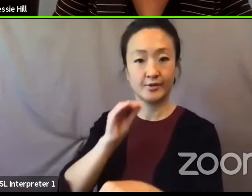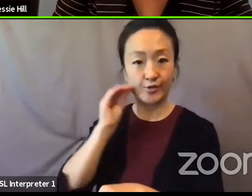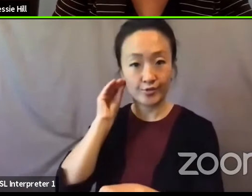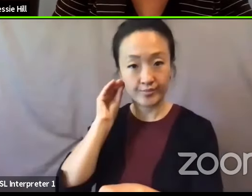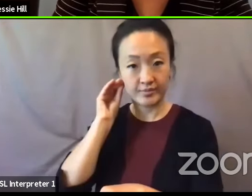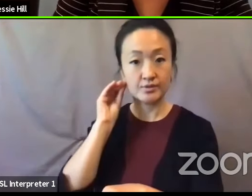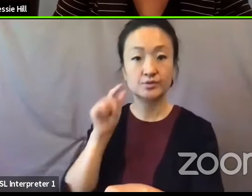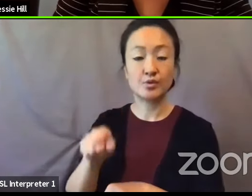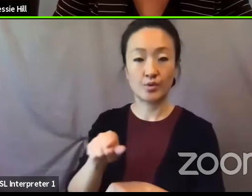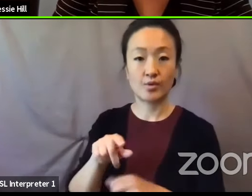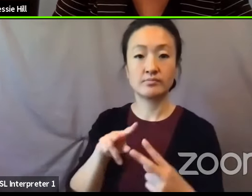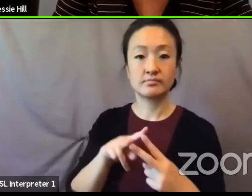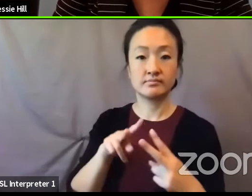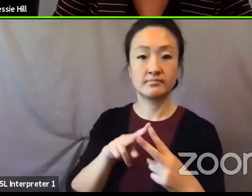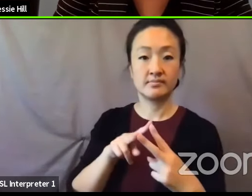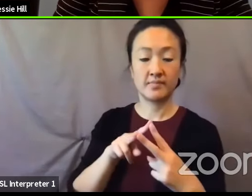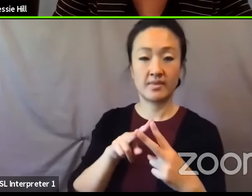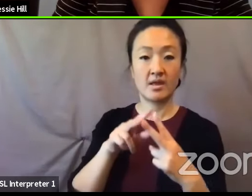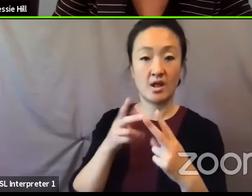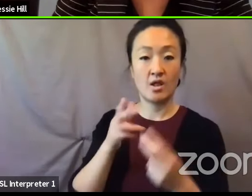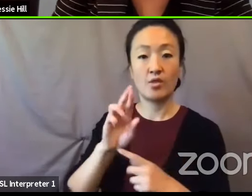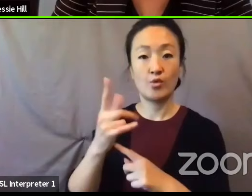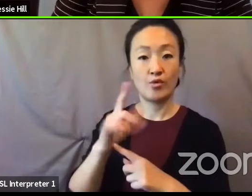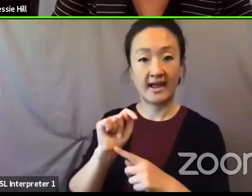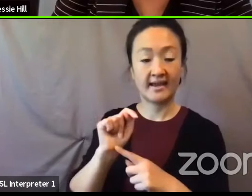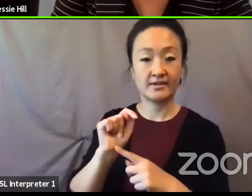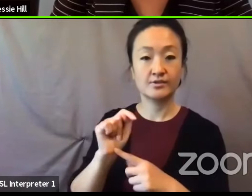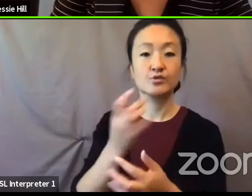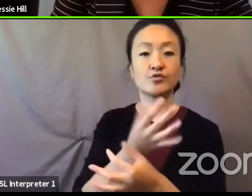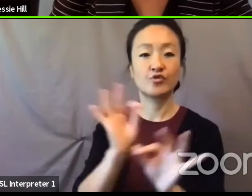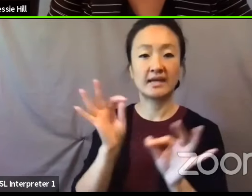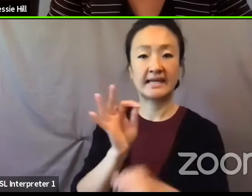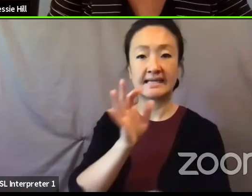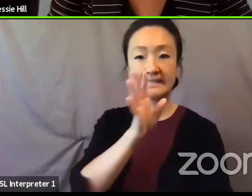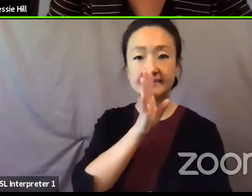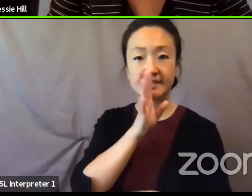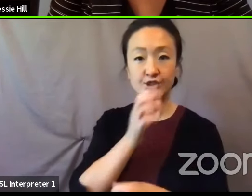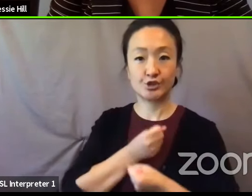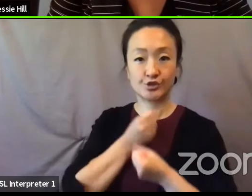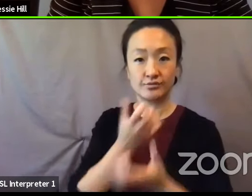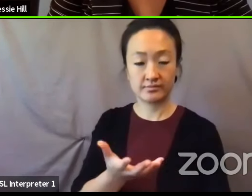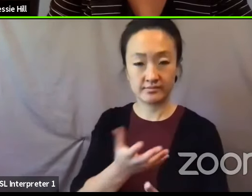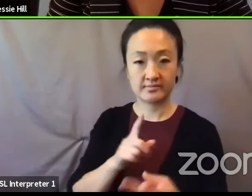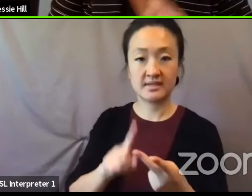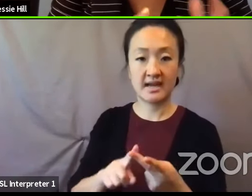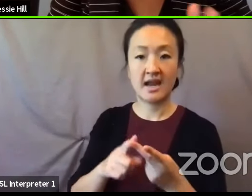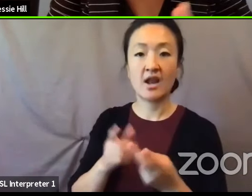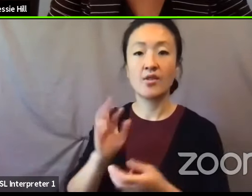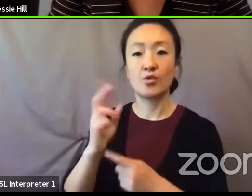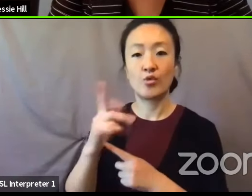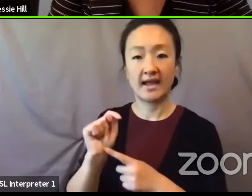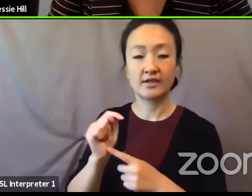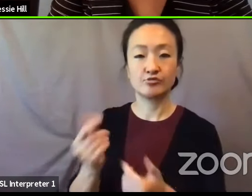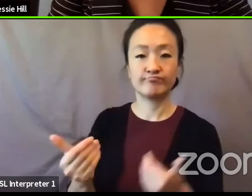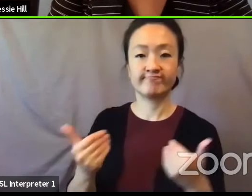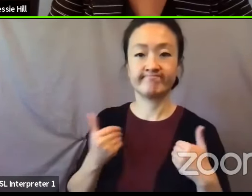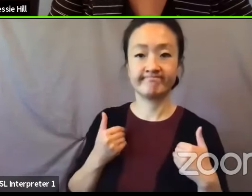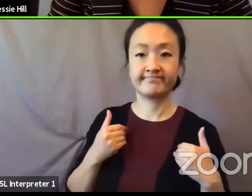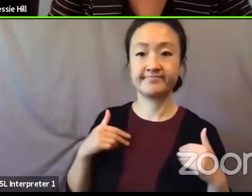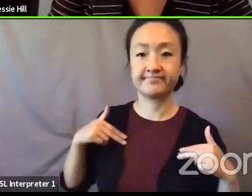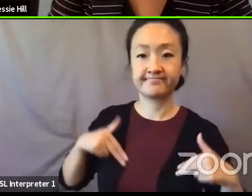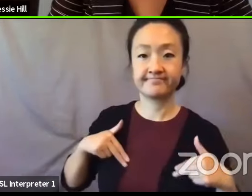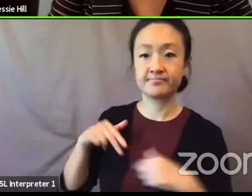bear arms were implicated and intersected in those two kinds of protests, or those various kinds of protests,